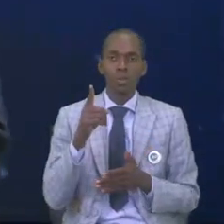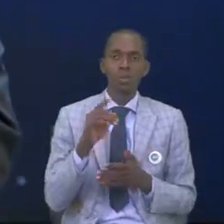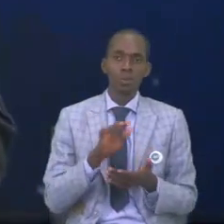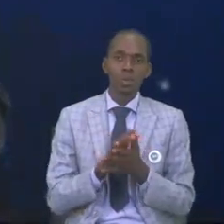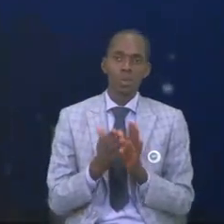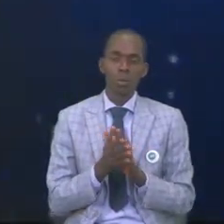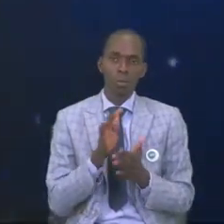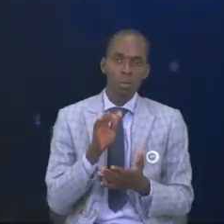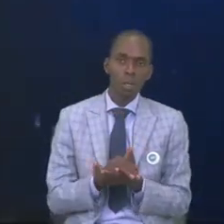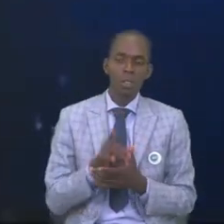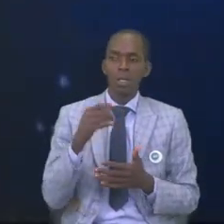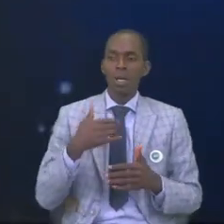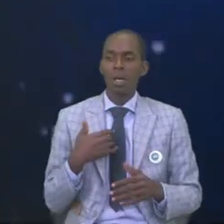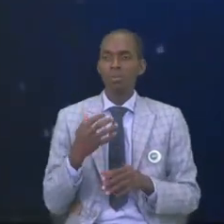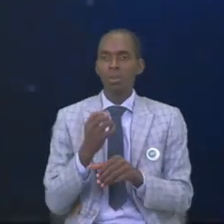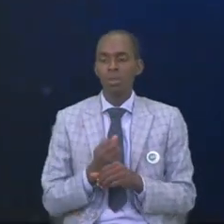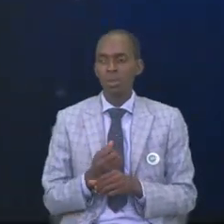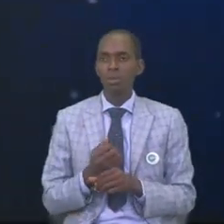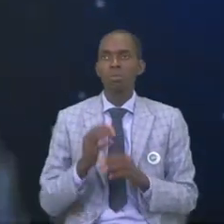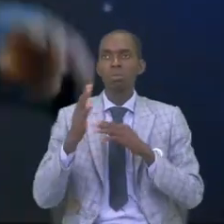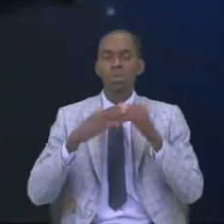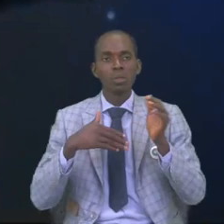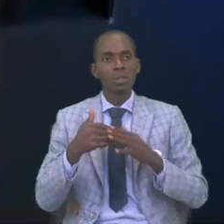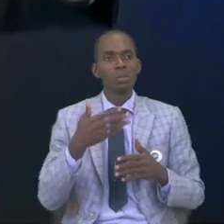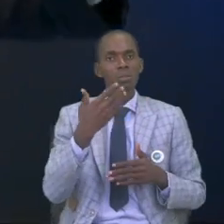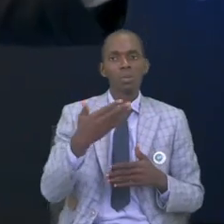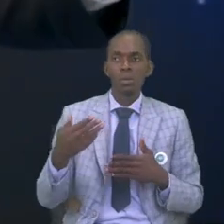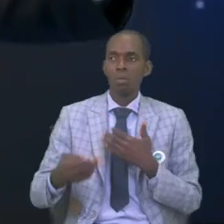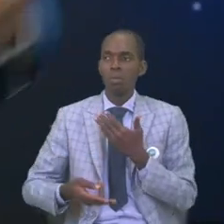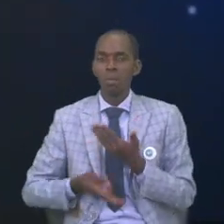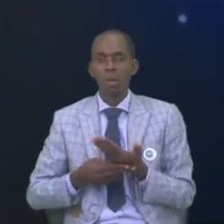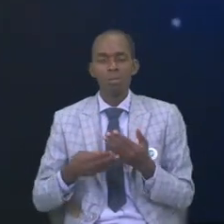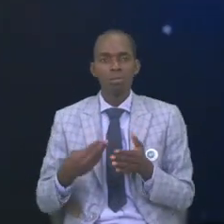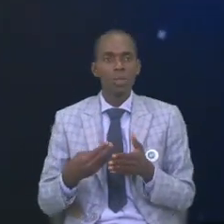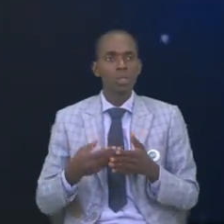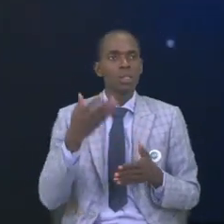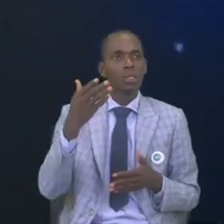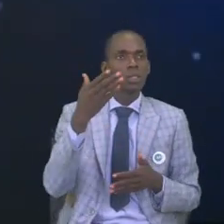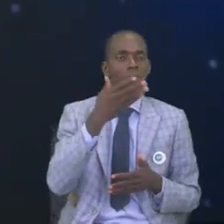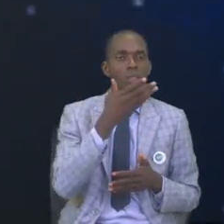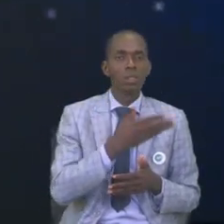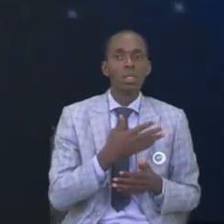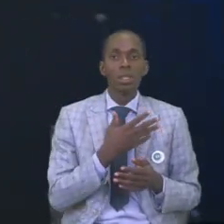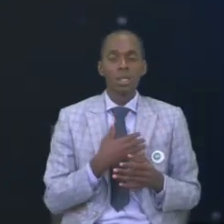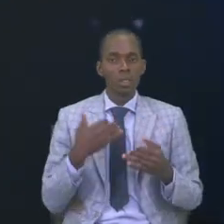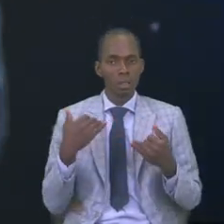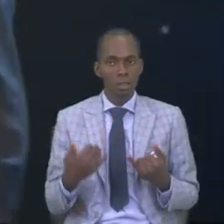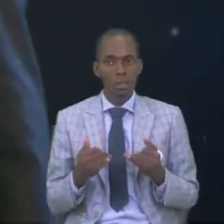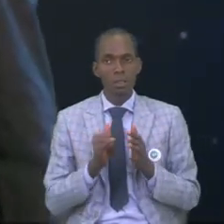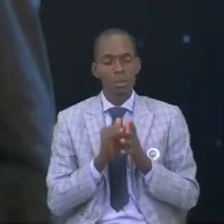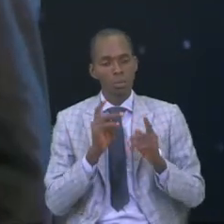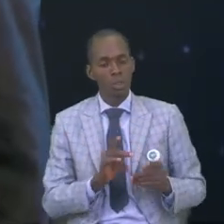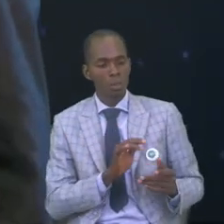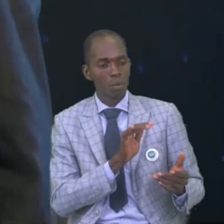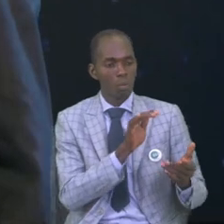this property here, all this property, all that bank account there, and all those things over there, and now he gets married to